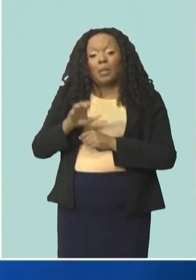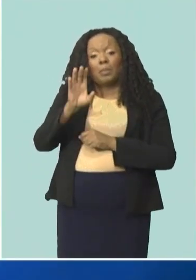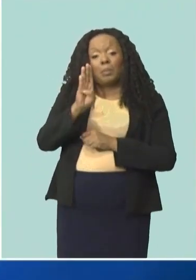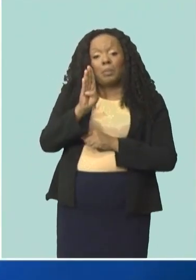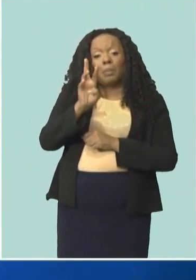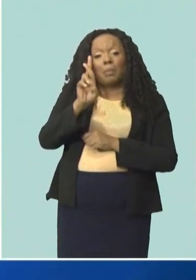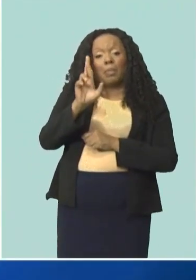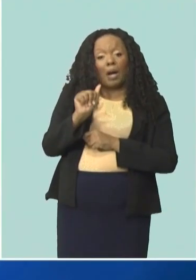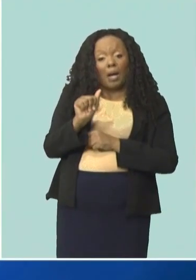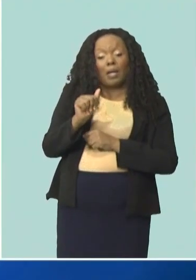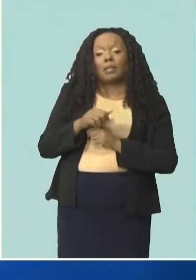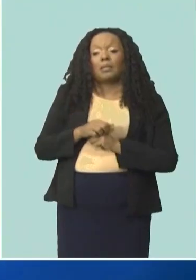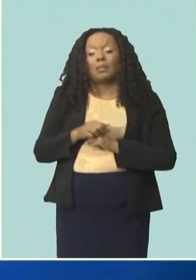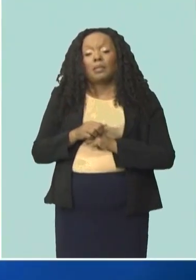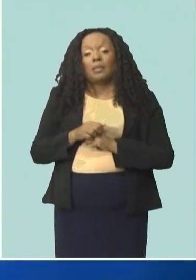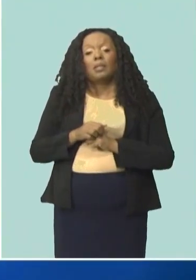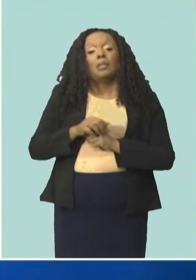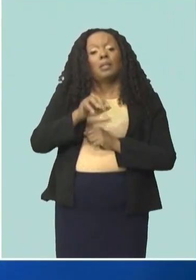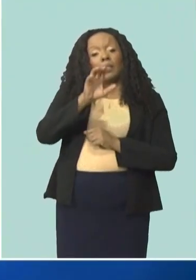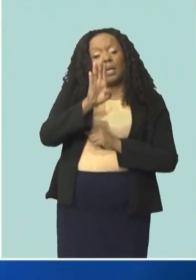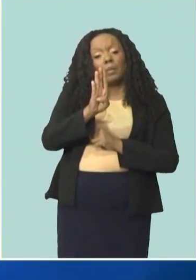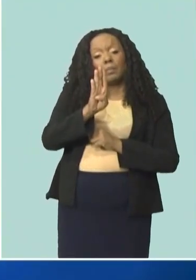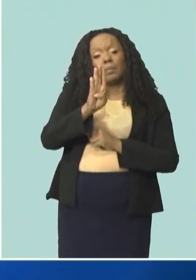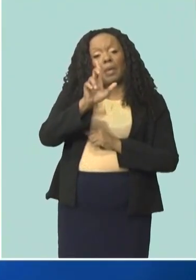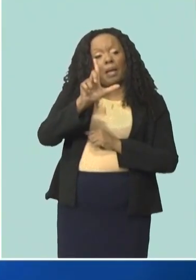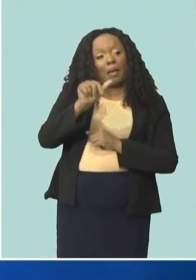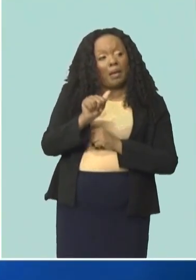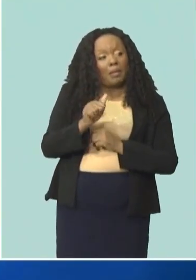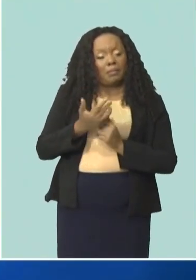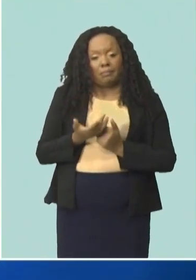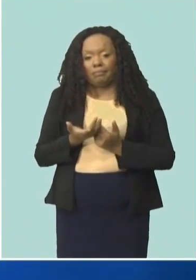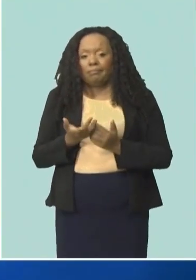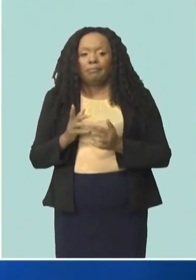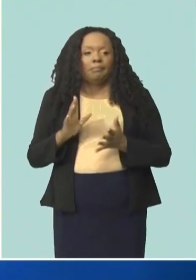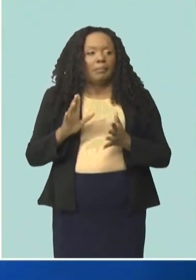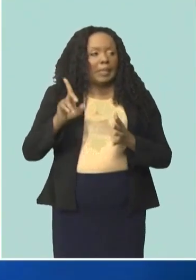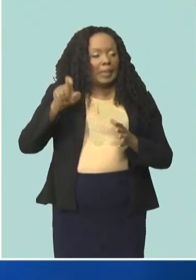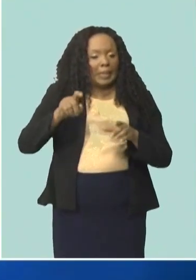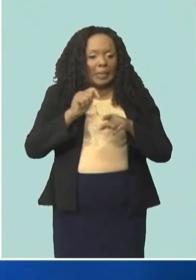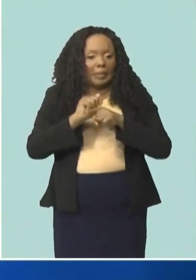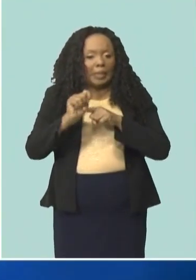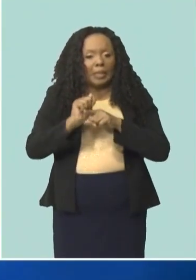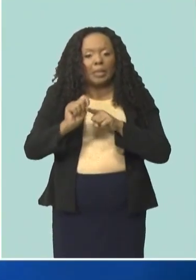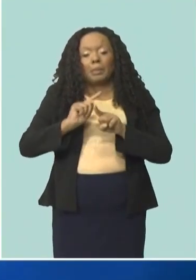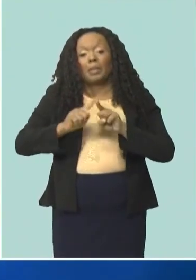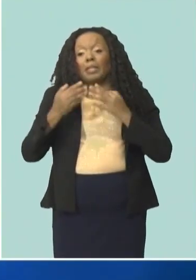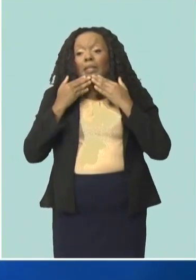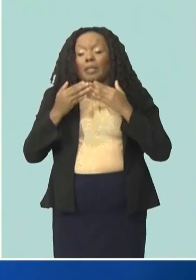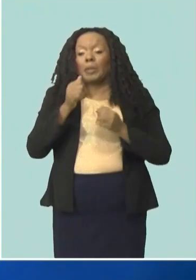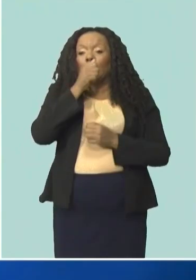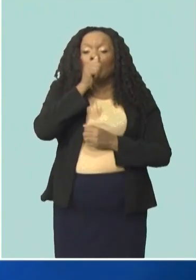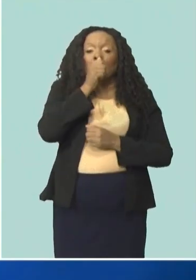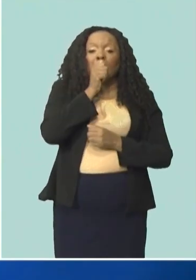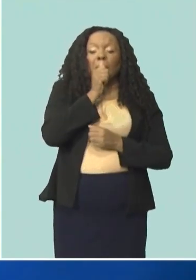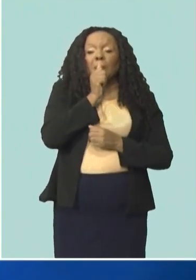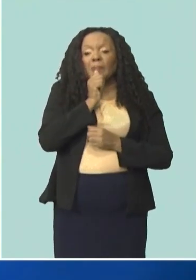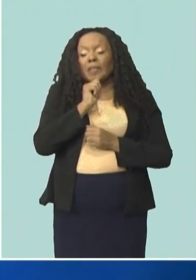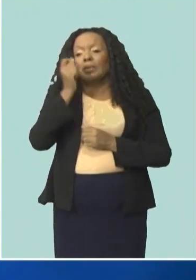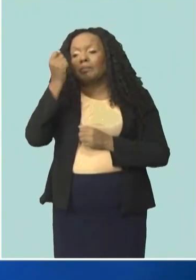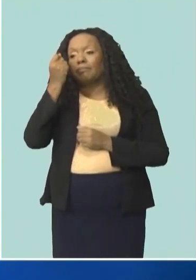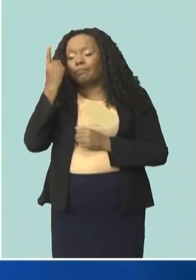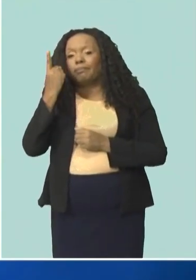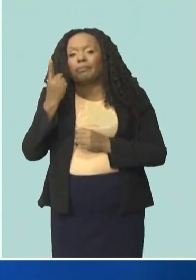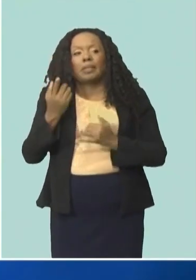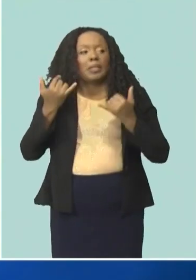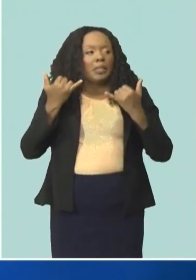Authority. And we are very grateful that with the patience and understanding, and we came to a resolution